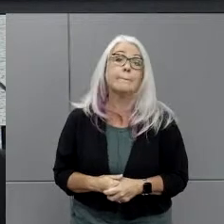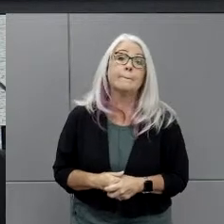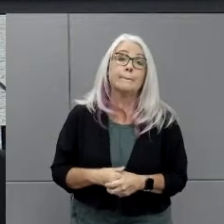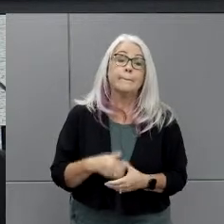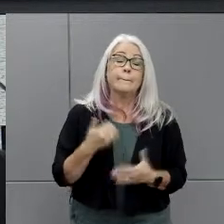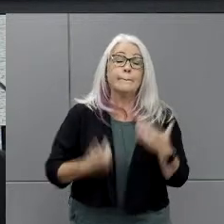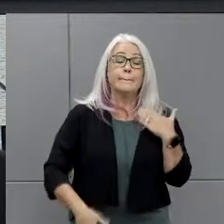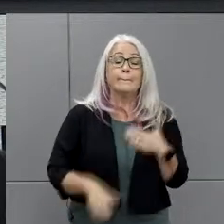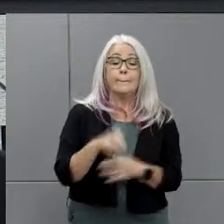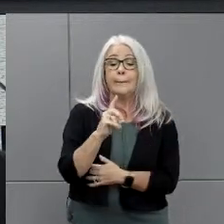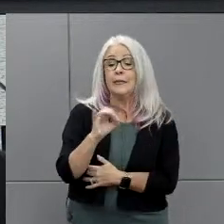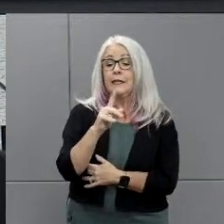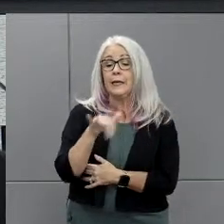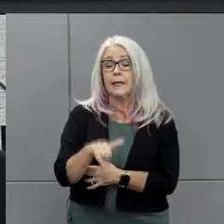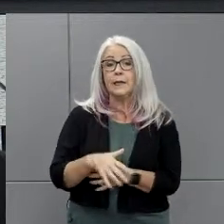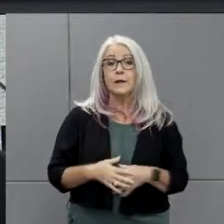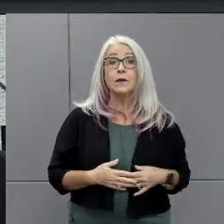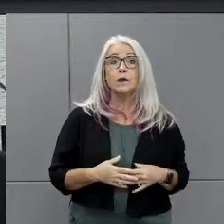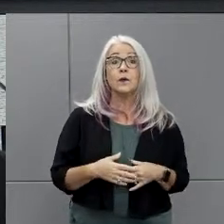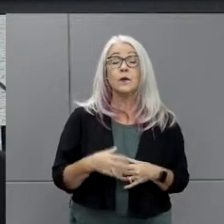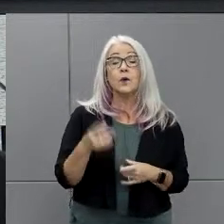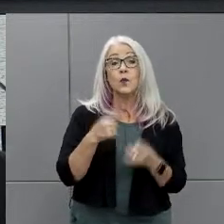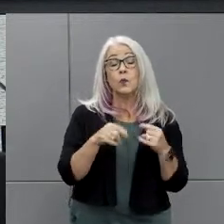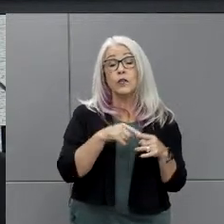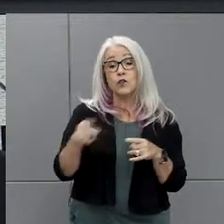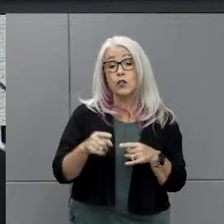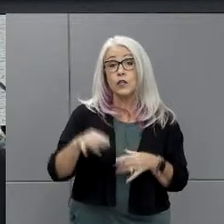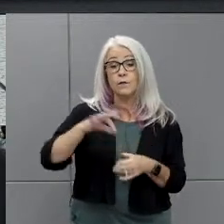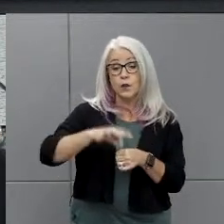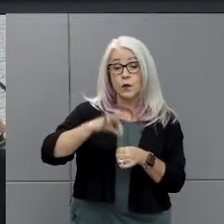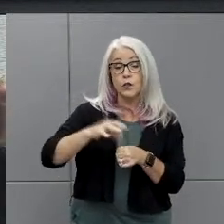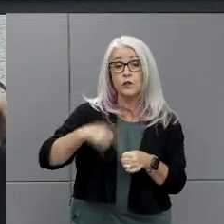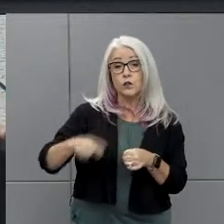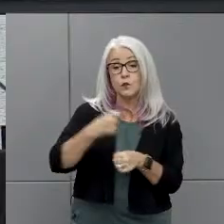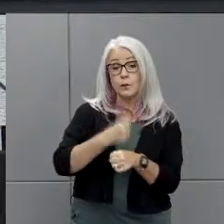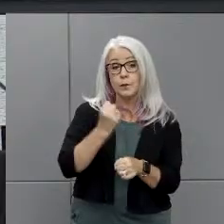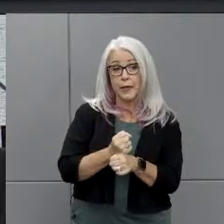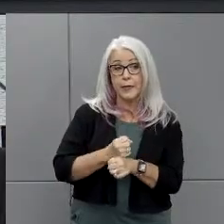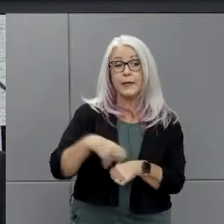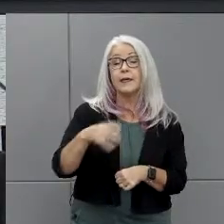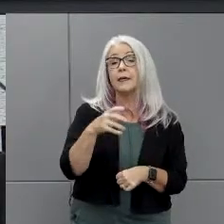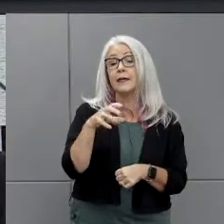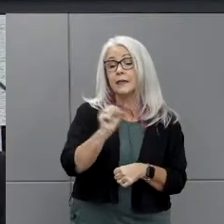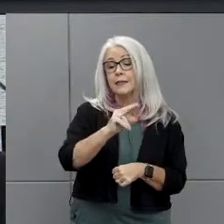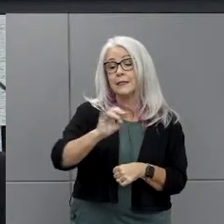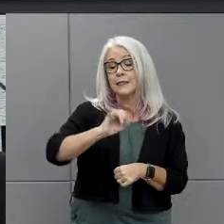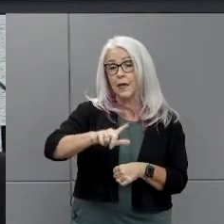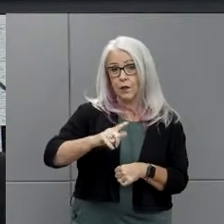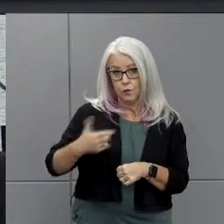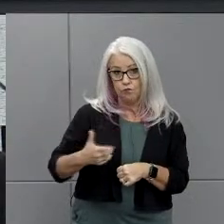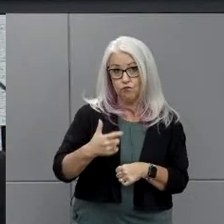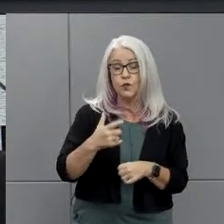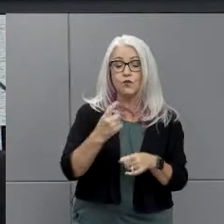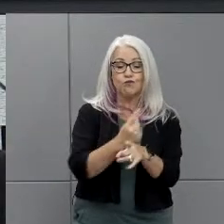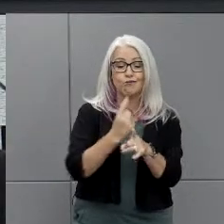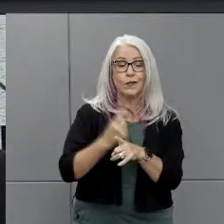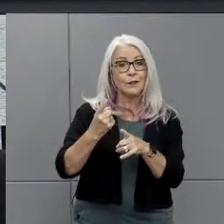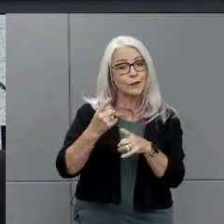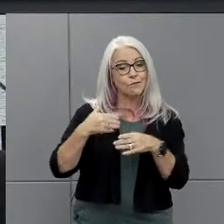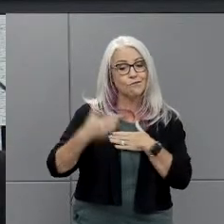The complaint, when she voted on motions to make Shonda Richardson Snell the regular president of Mott Community College in